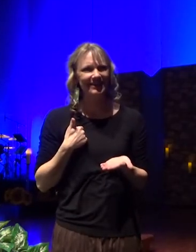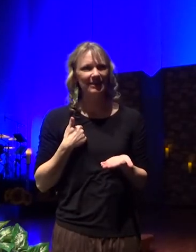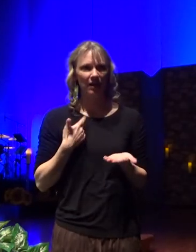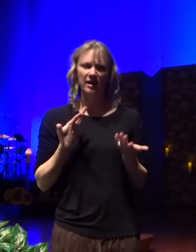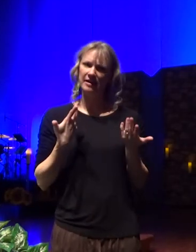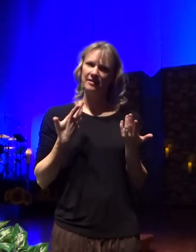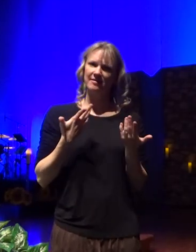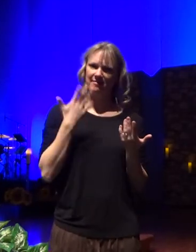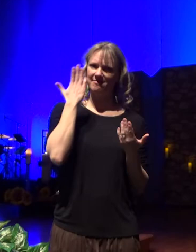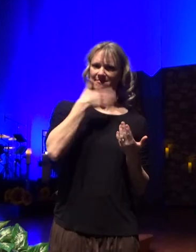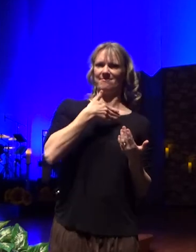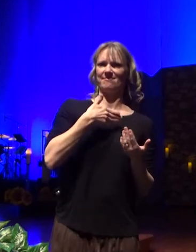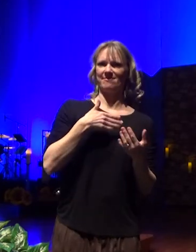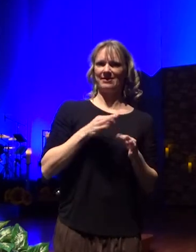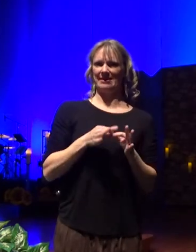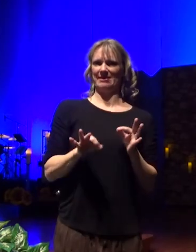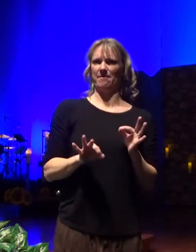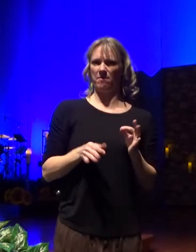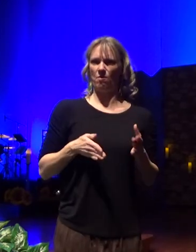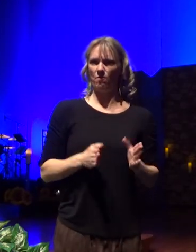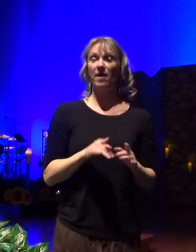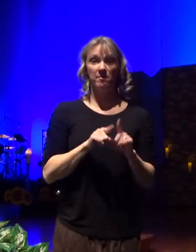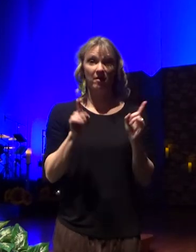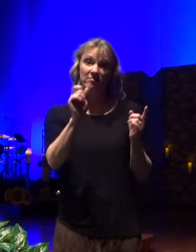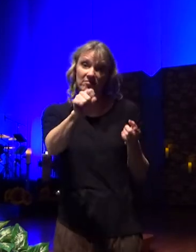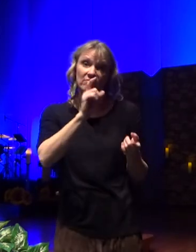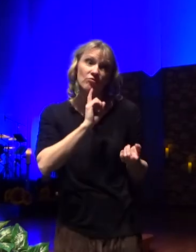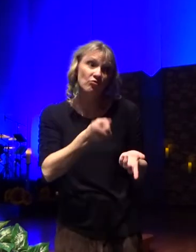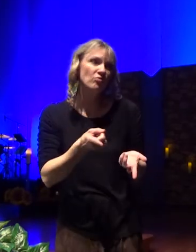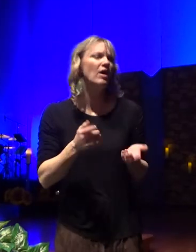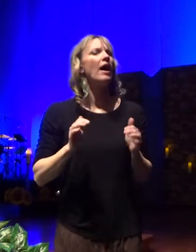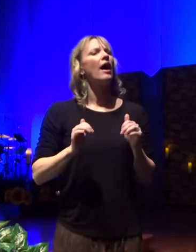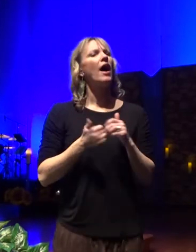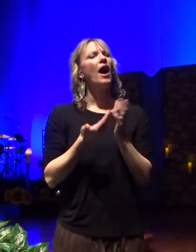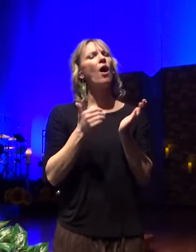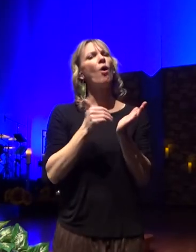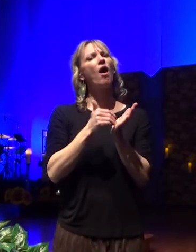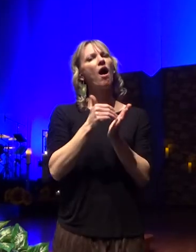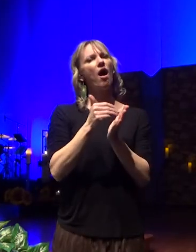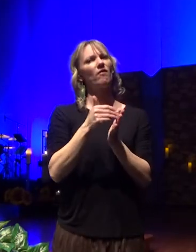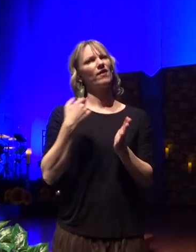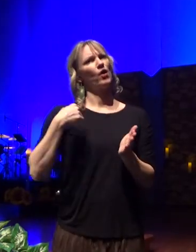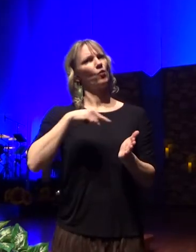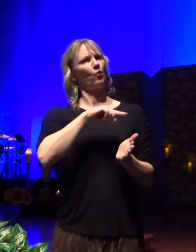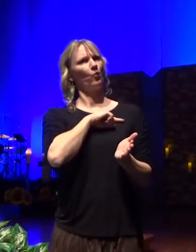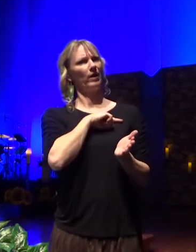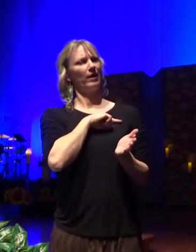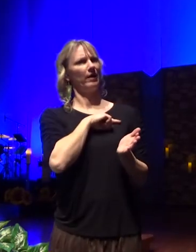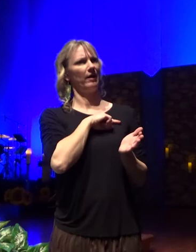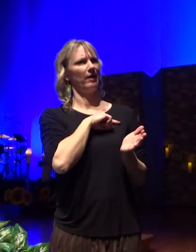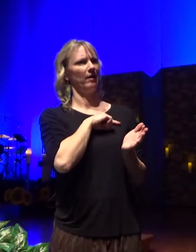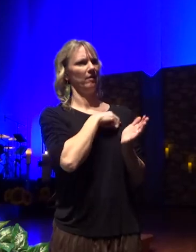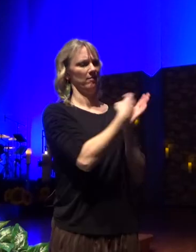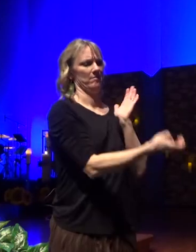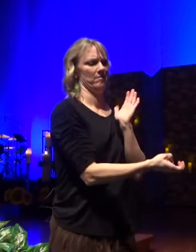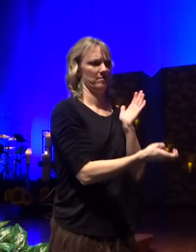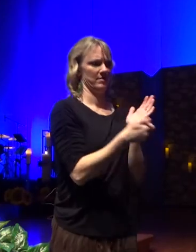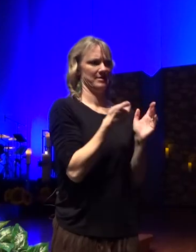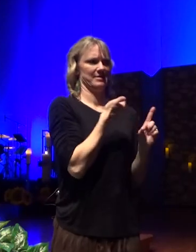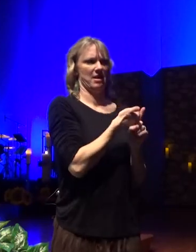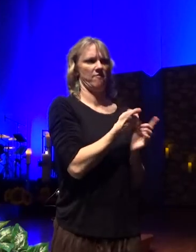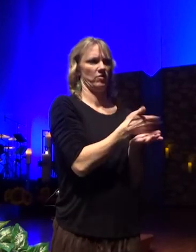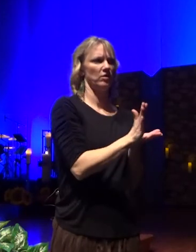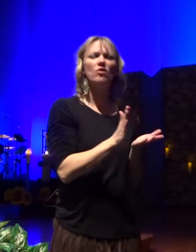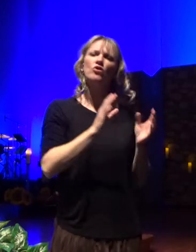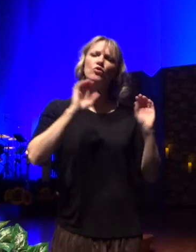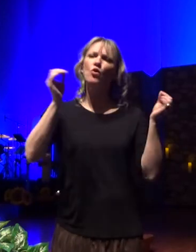In a subtle but very specific way. And I would invite us to think about how often we fall into those little self-rejections. Nothing